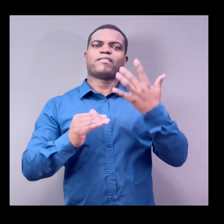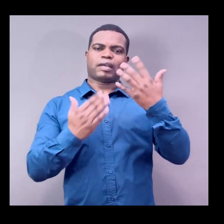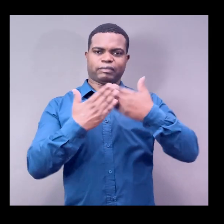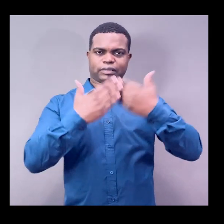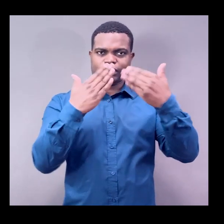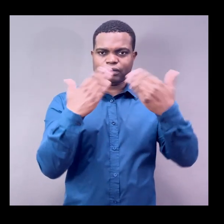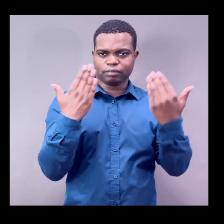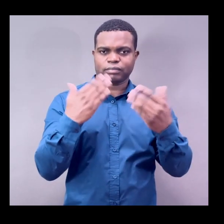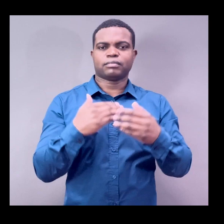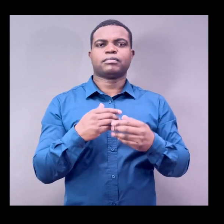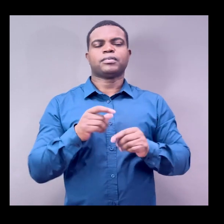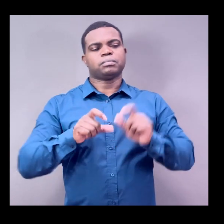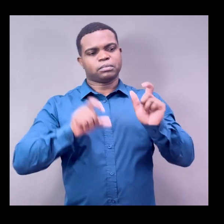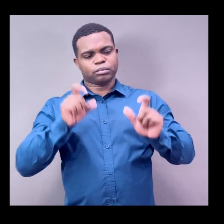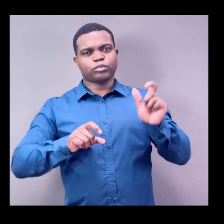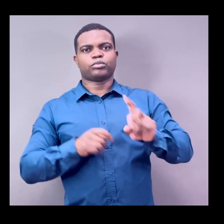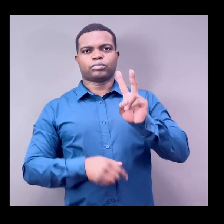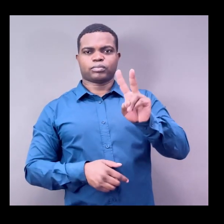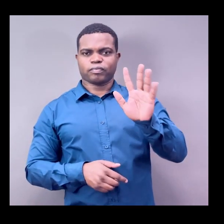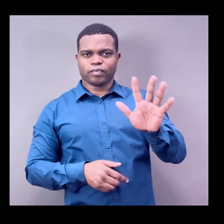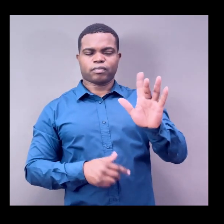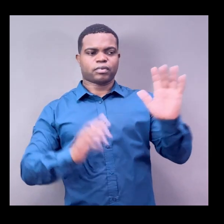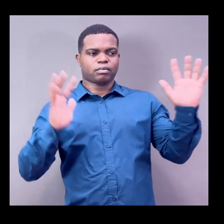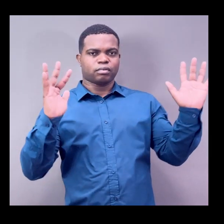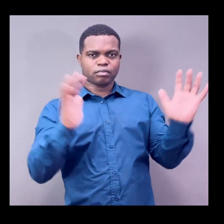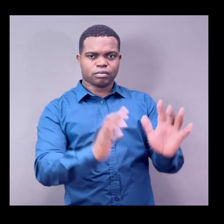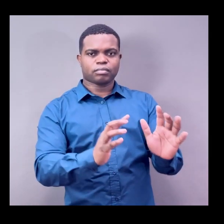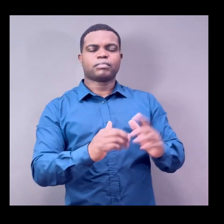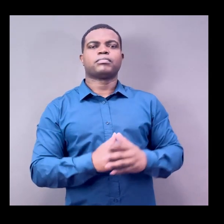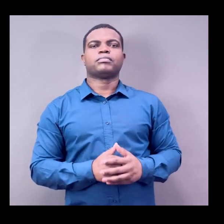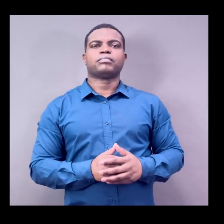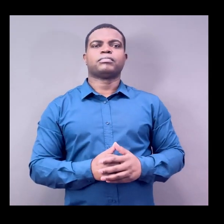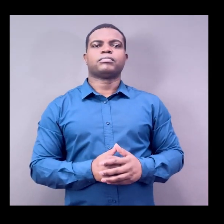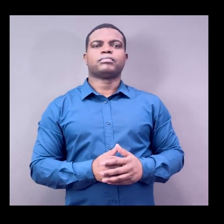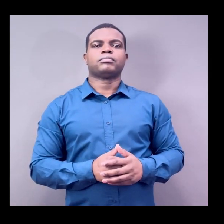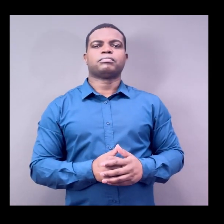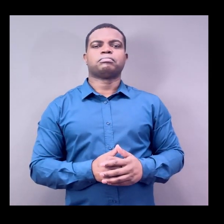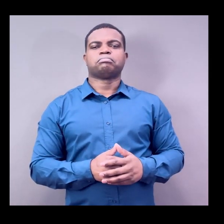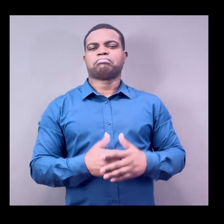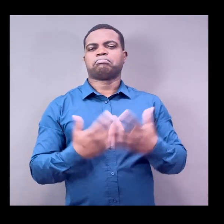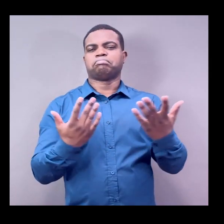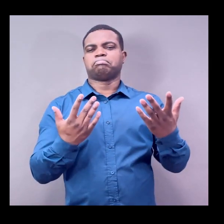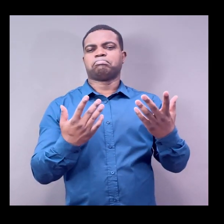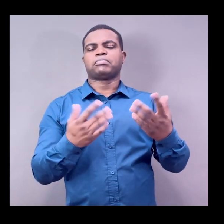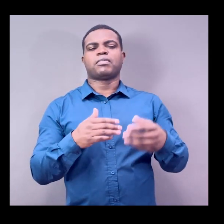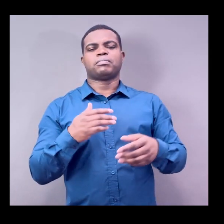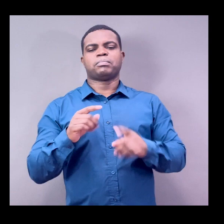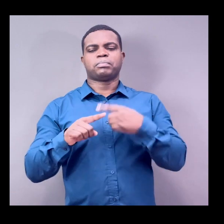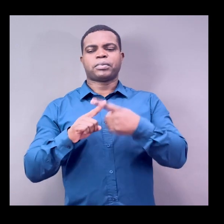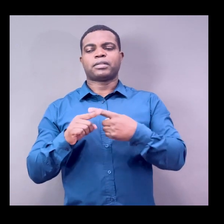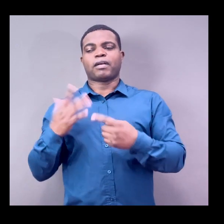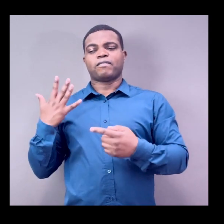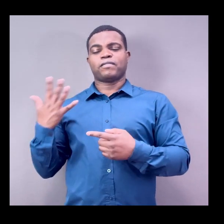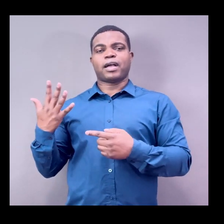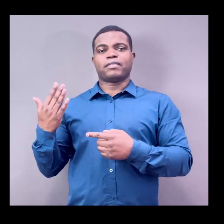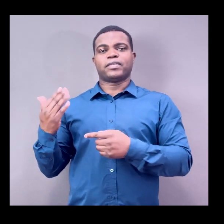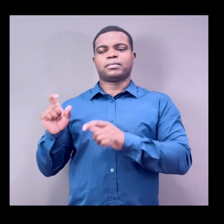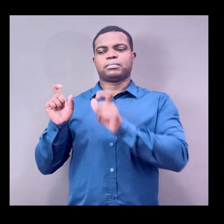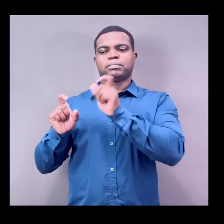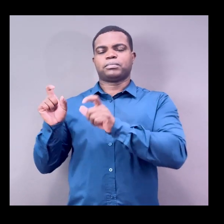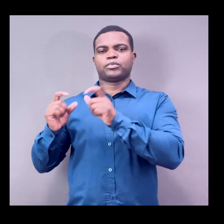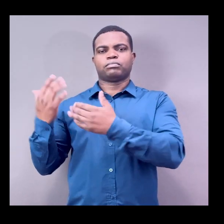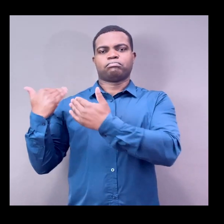means that is why it is 25. Okay, so 5 food for each of